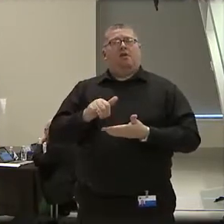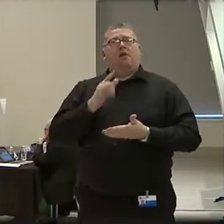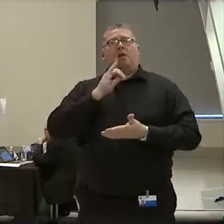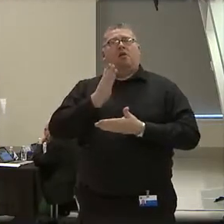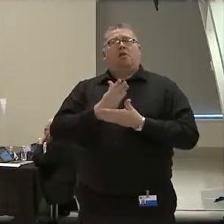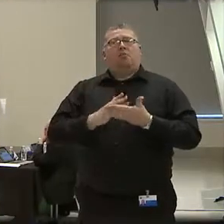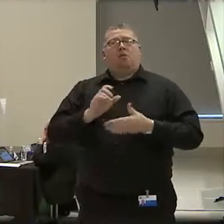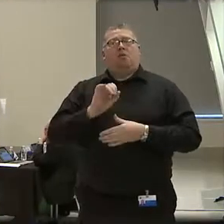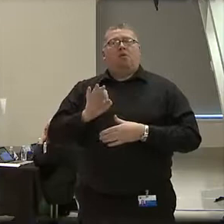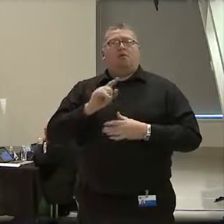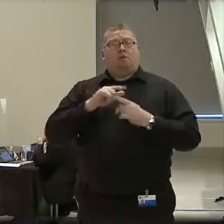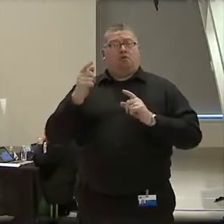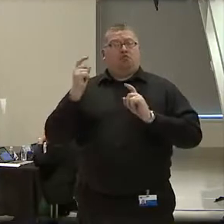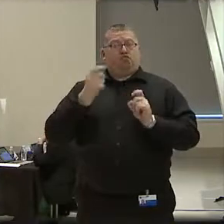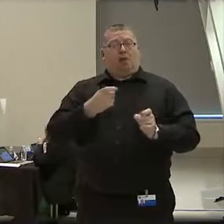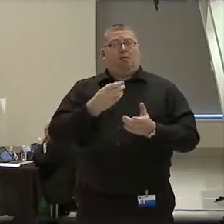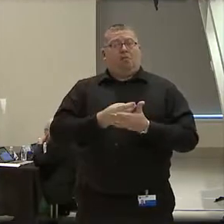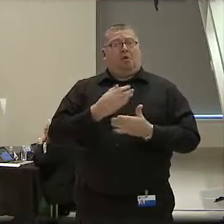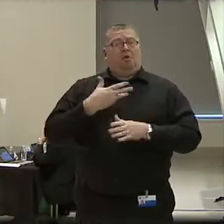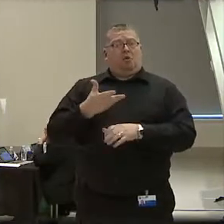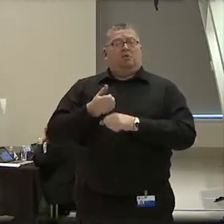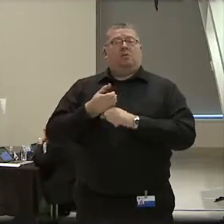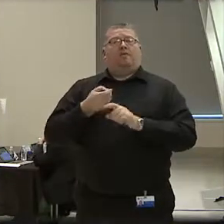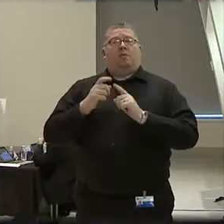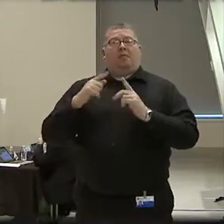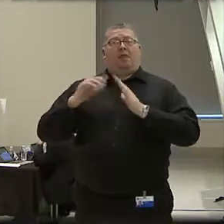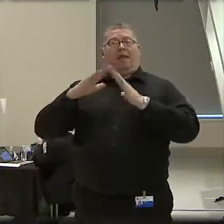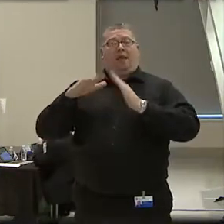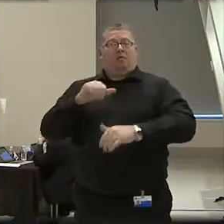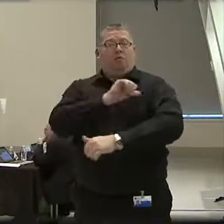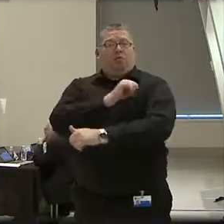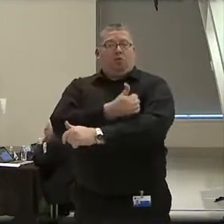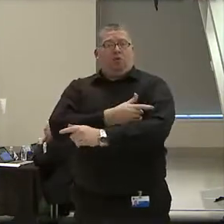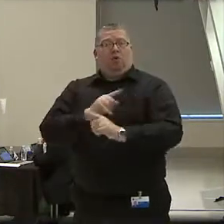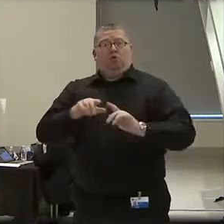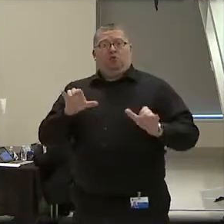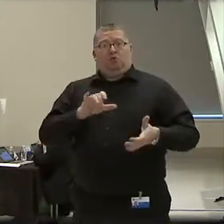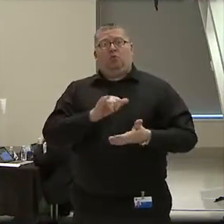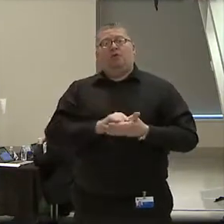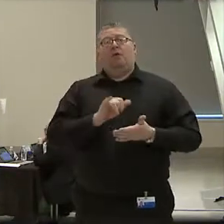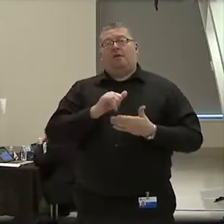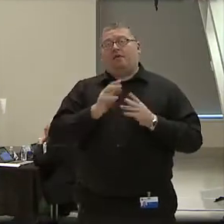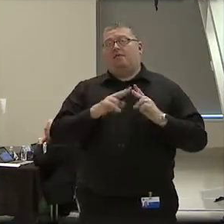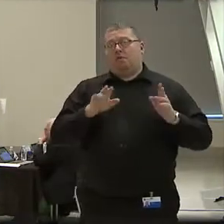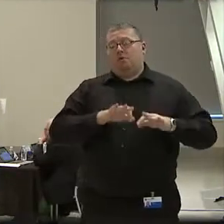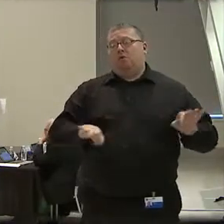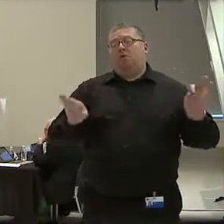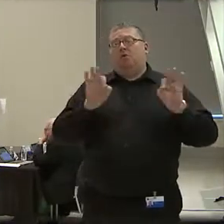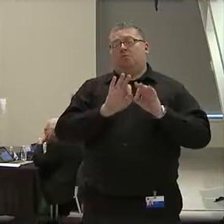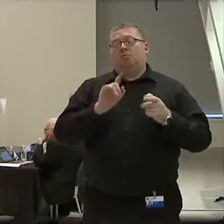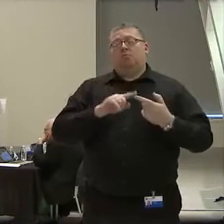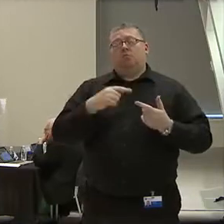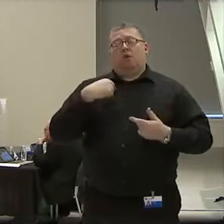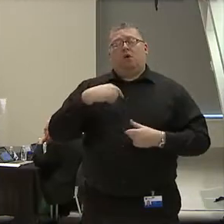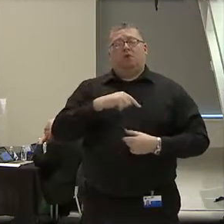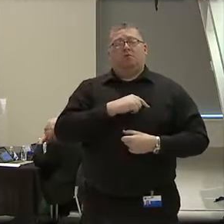of the grant that we got from the Housing Authority to do this. That's very important to us.